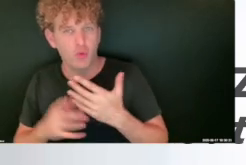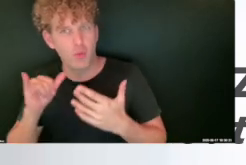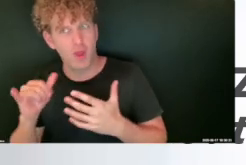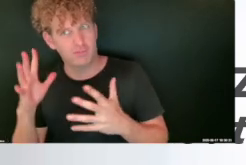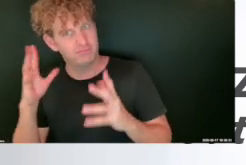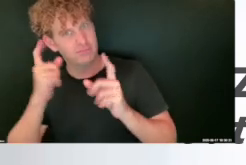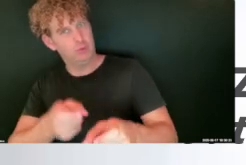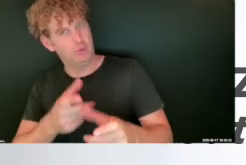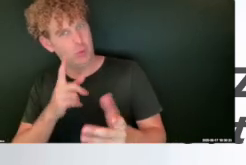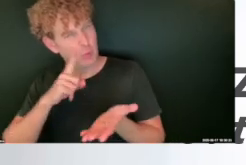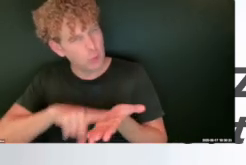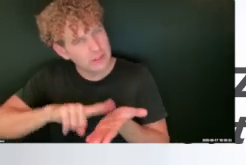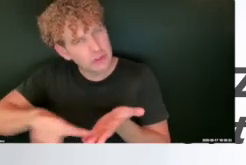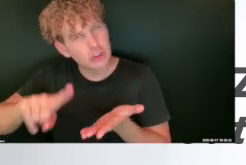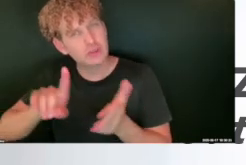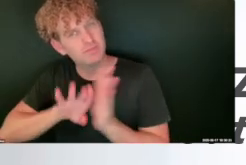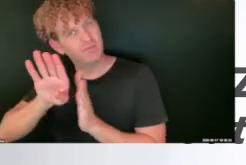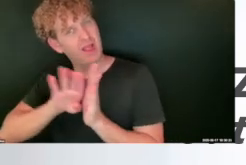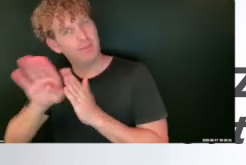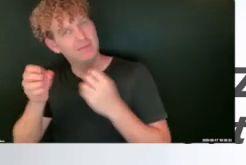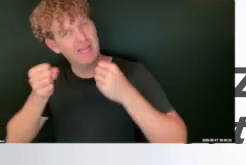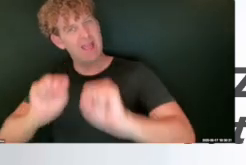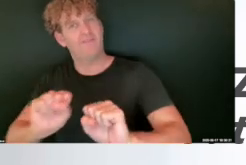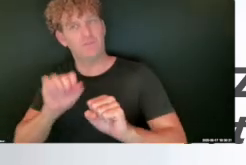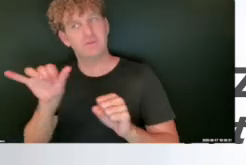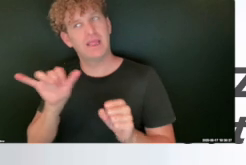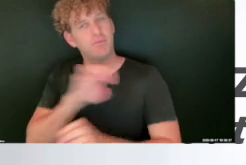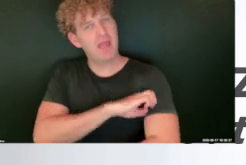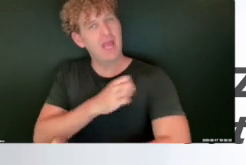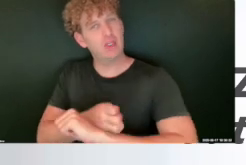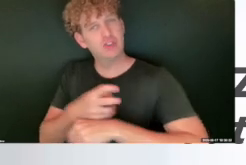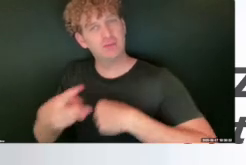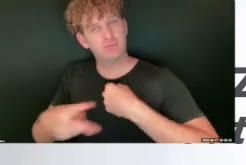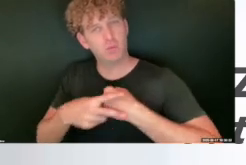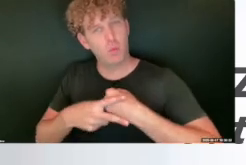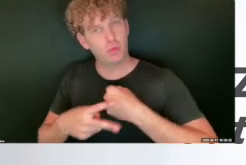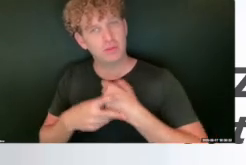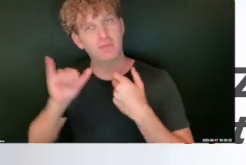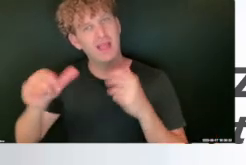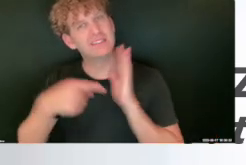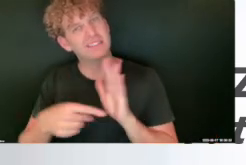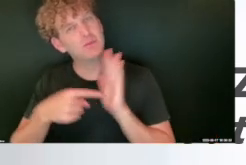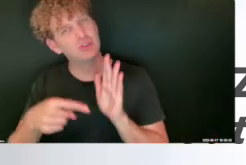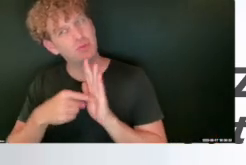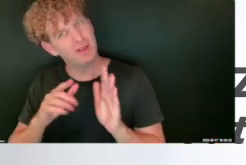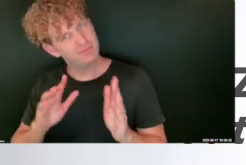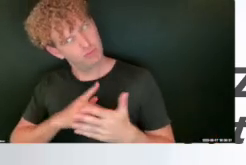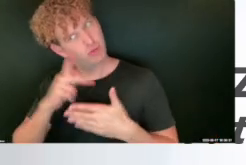Recycling is considered the last resort, and programs acknowledge the challenges of securing